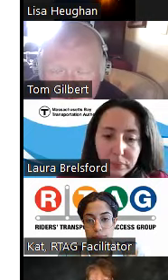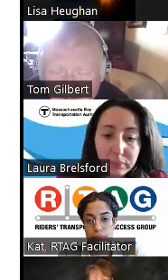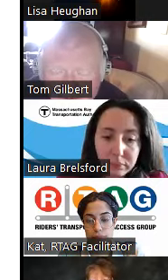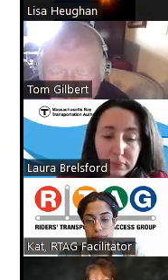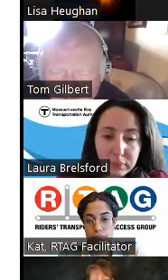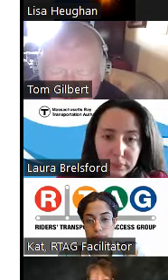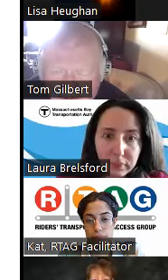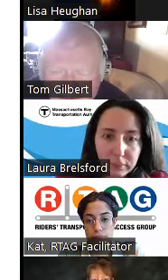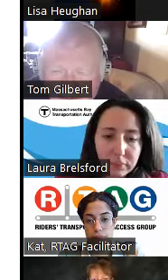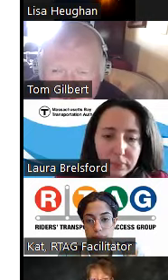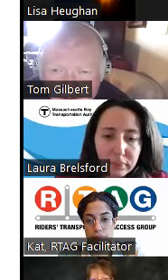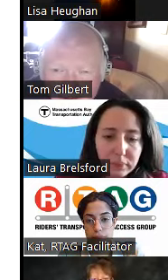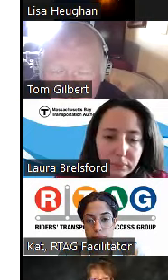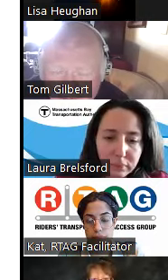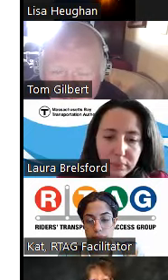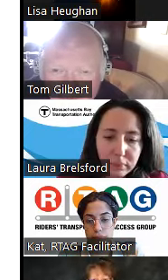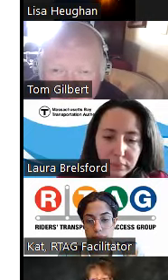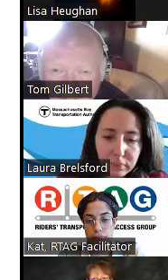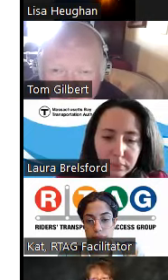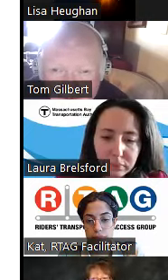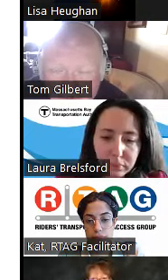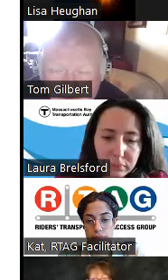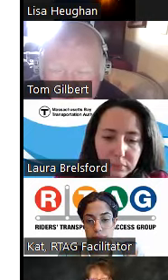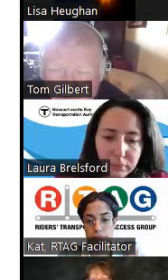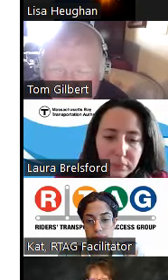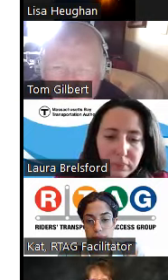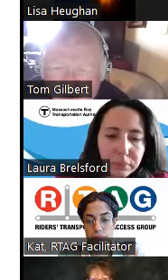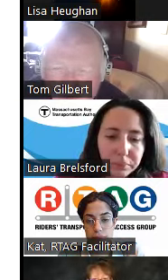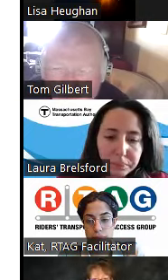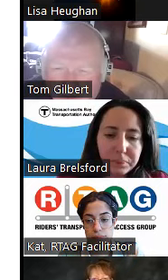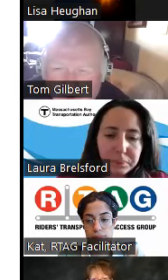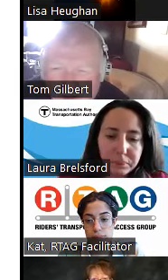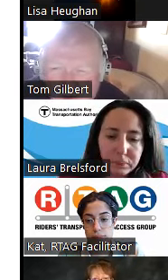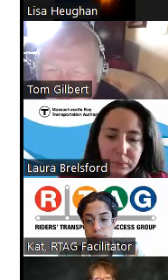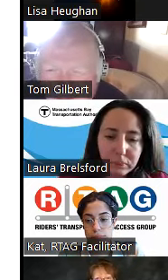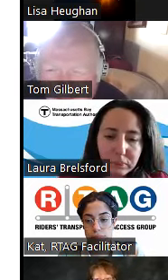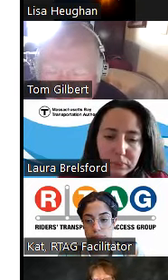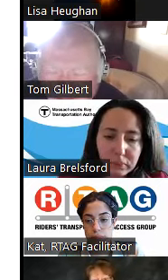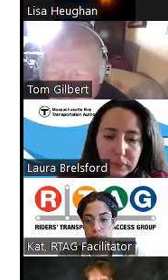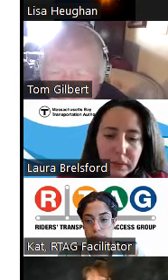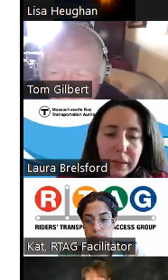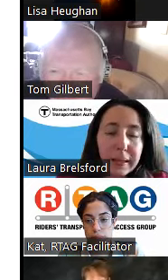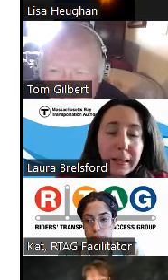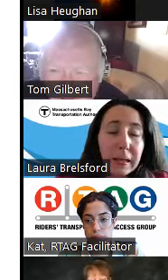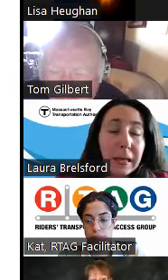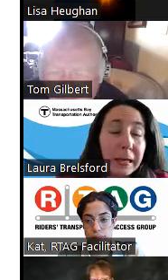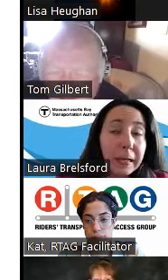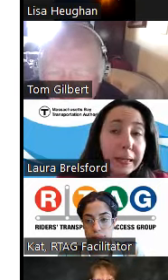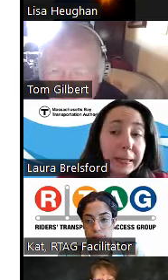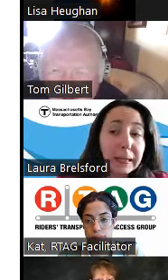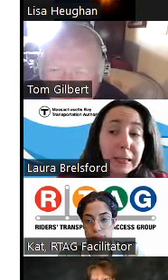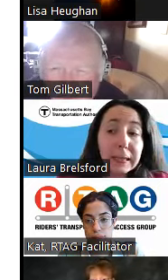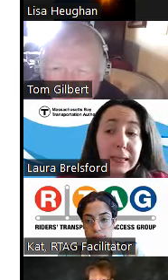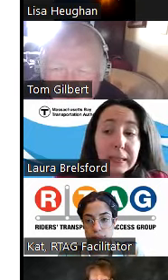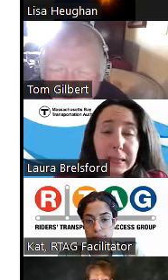if that does happen as a safety feature. So I was wondering if there's any fact-finding things that are going on that we can find